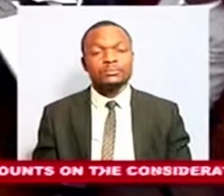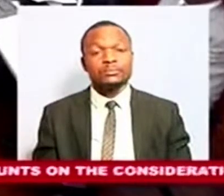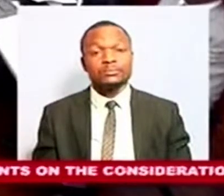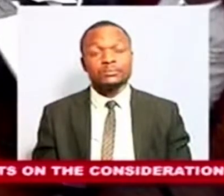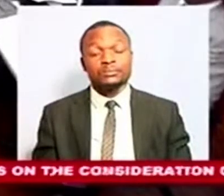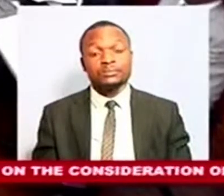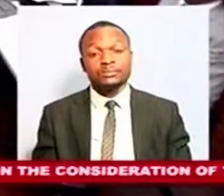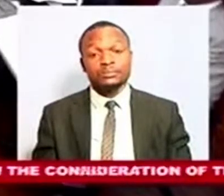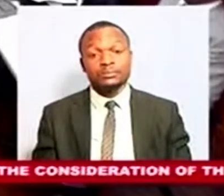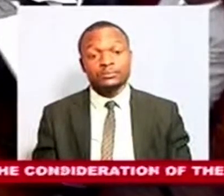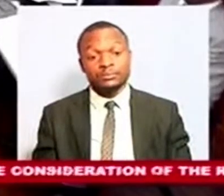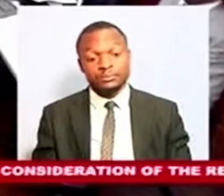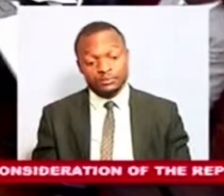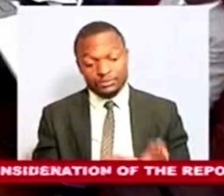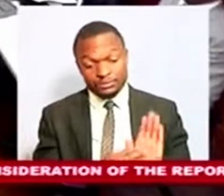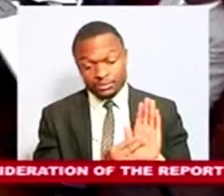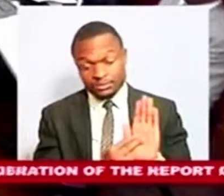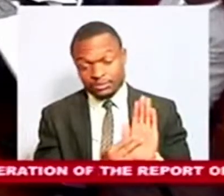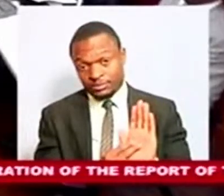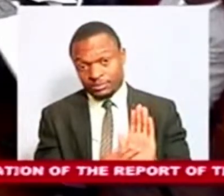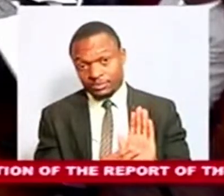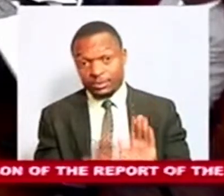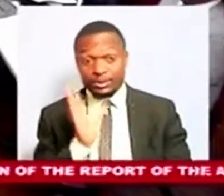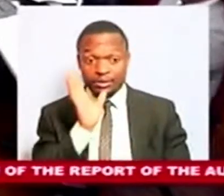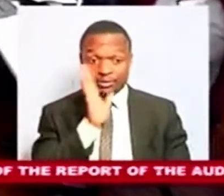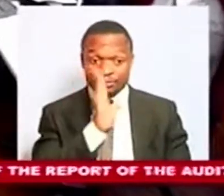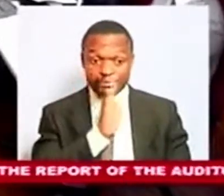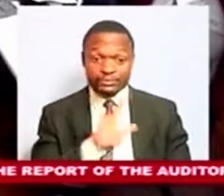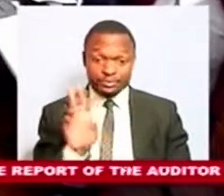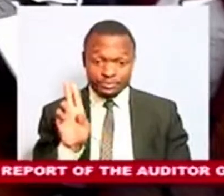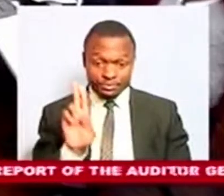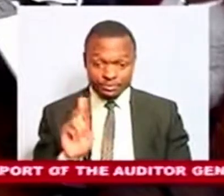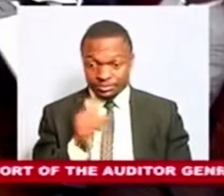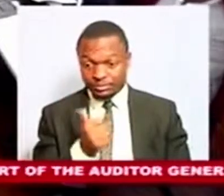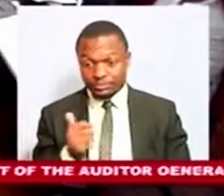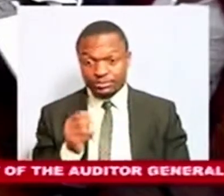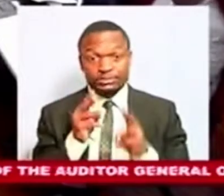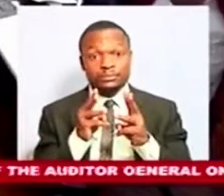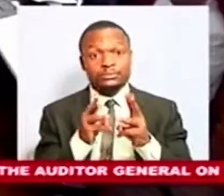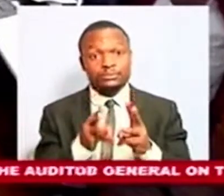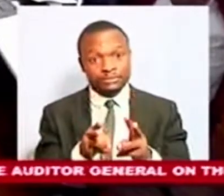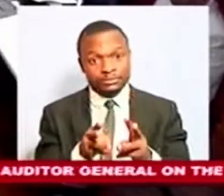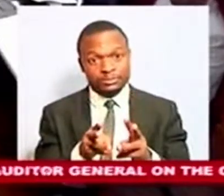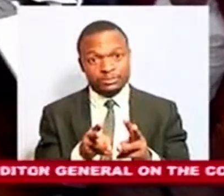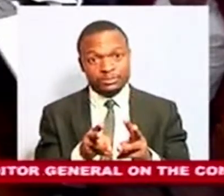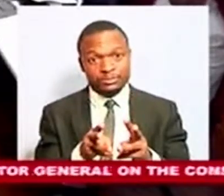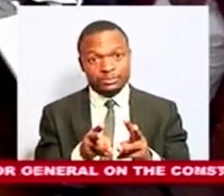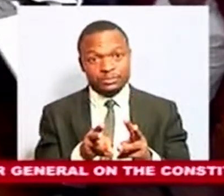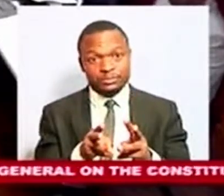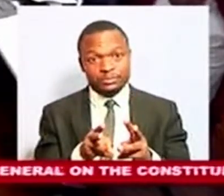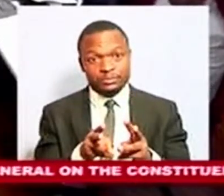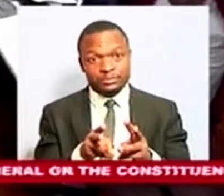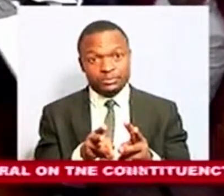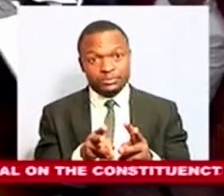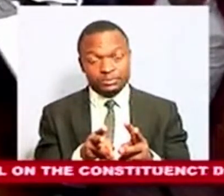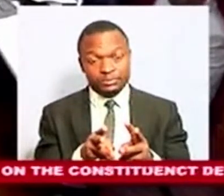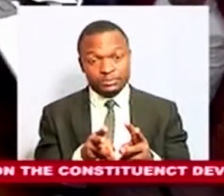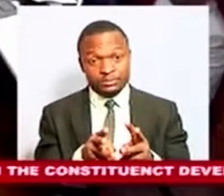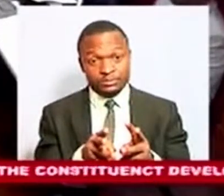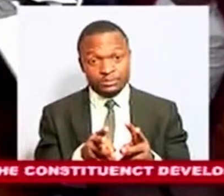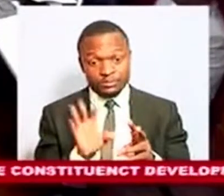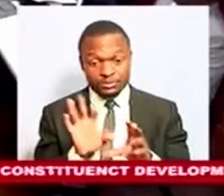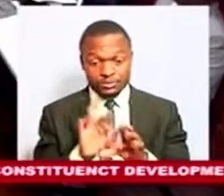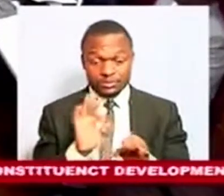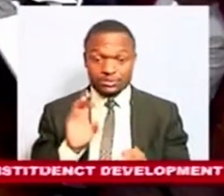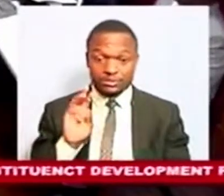Chair, as you indicated that you would have used another option of communicating to Fungai. Chair,